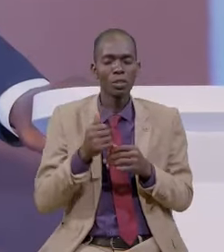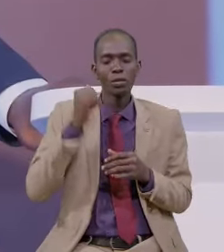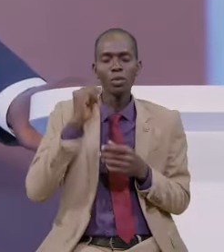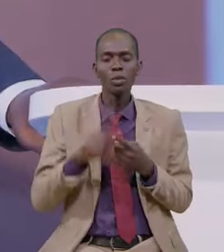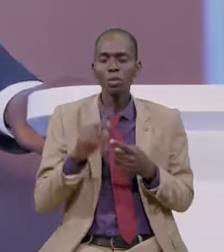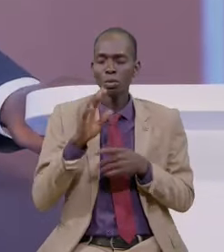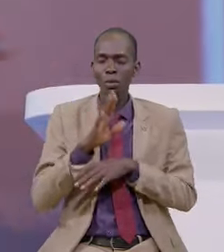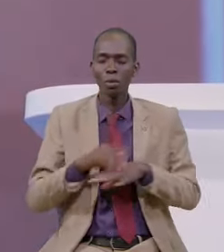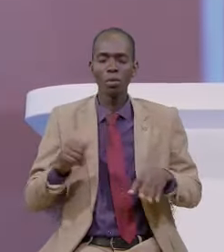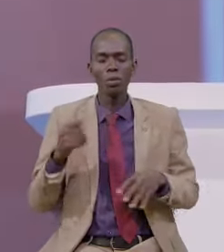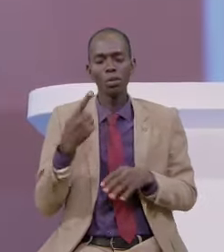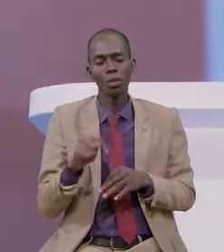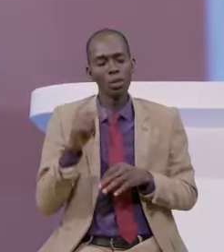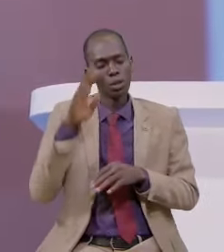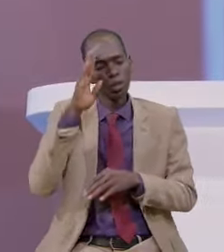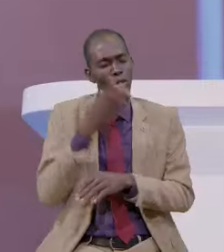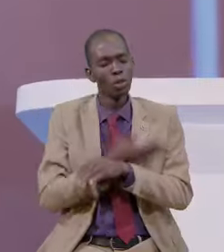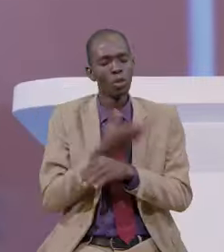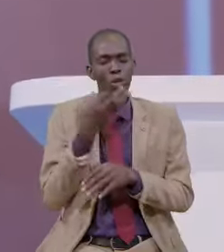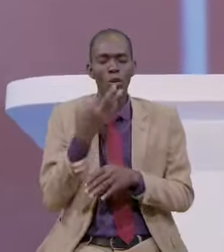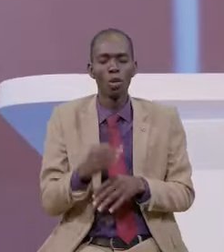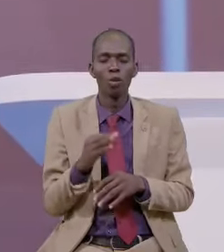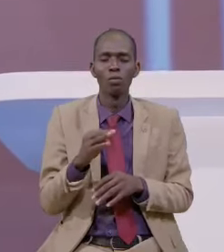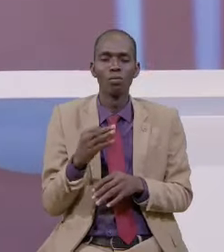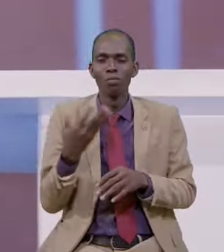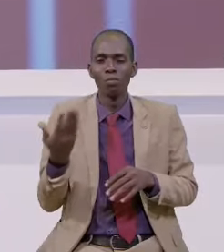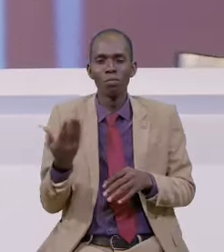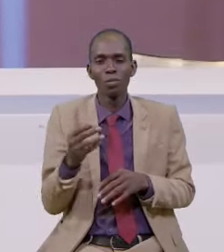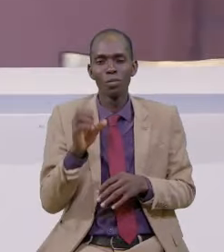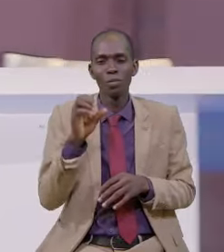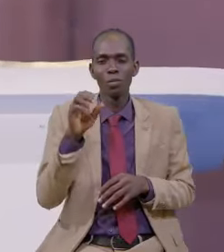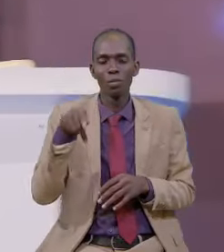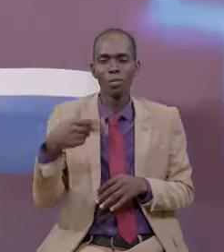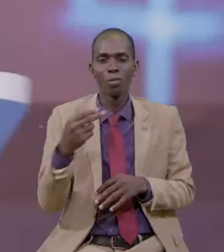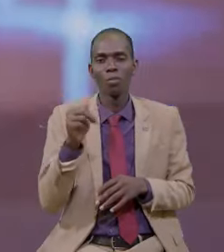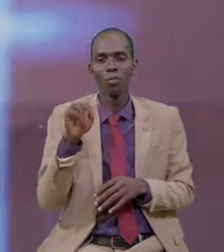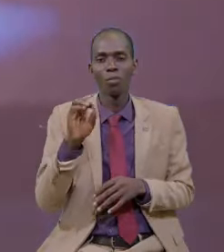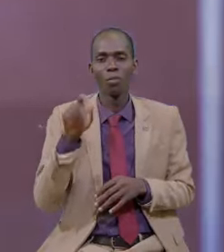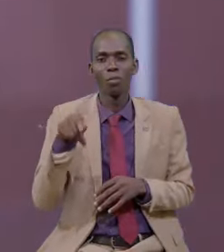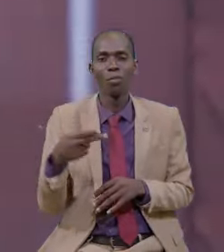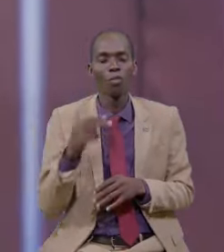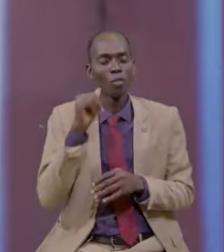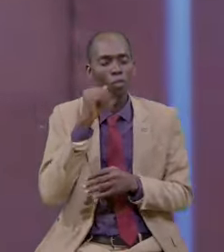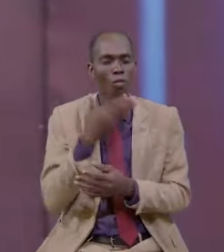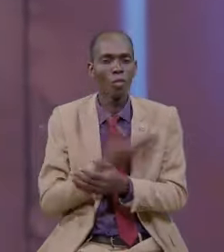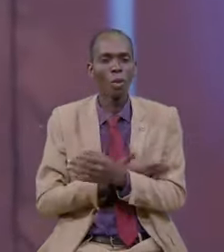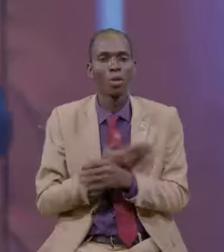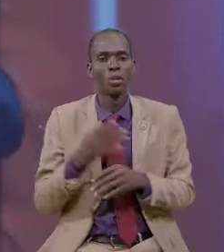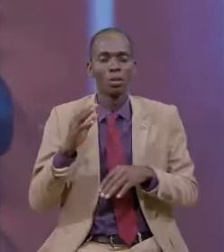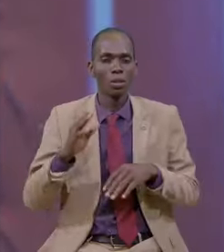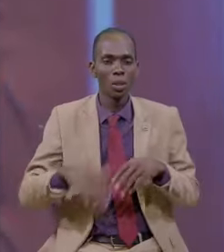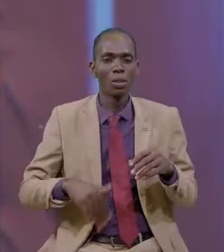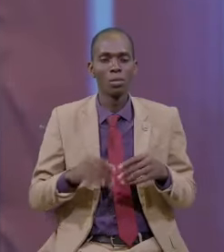suffer affliction with the people of God rather than to enjoy all the pleasures of sin.